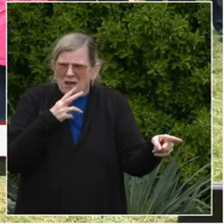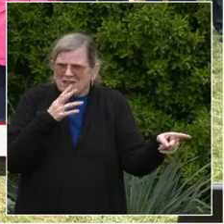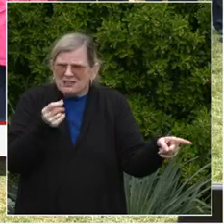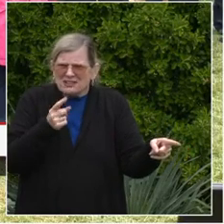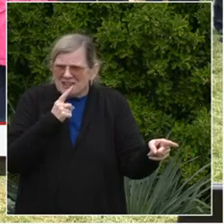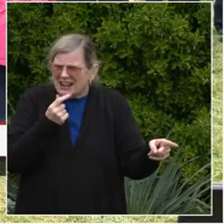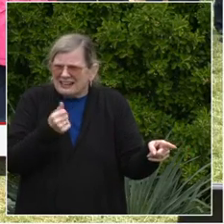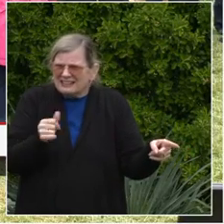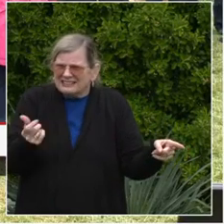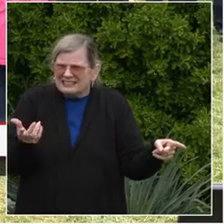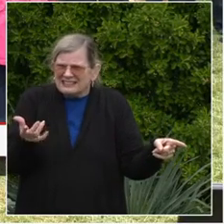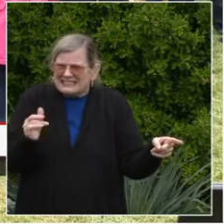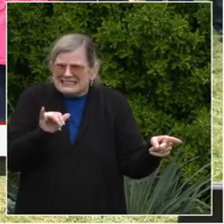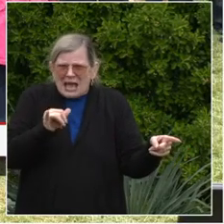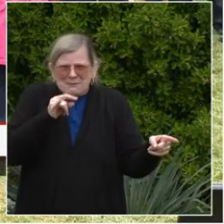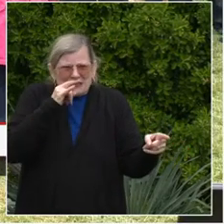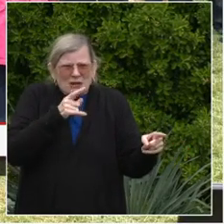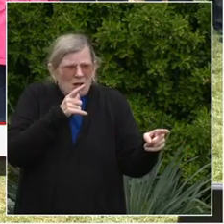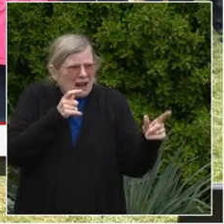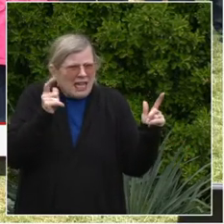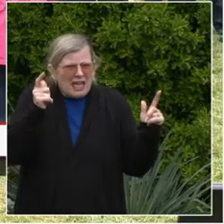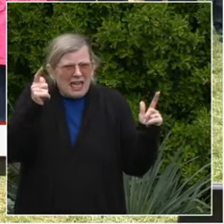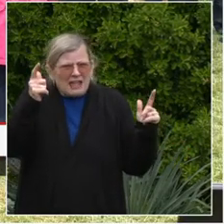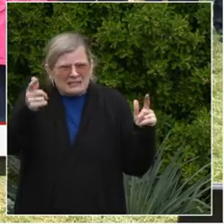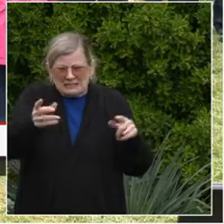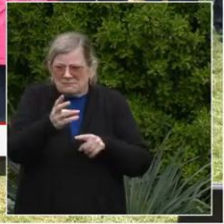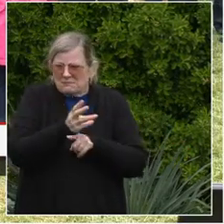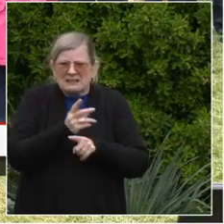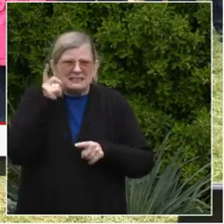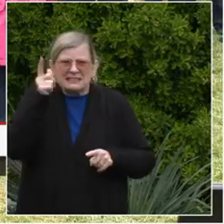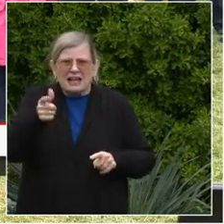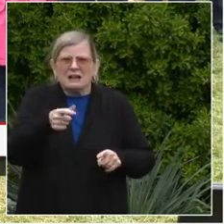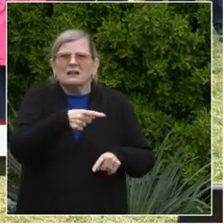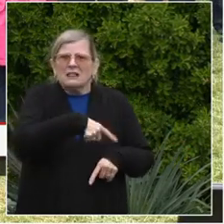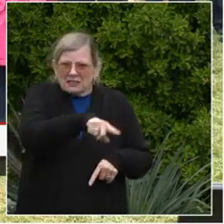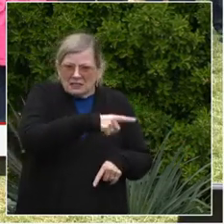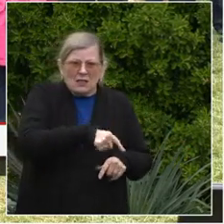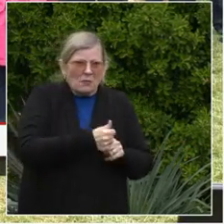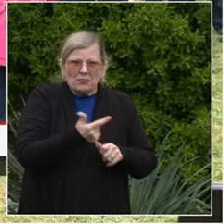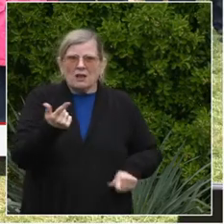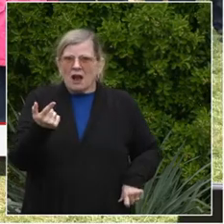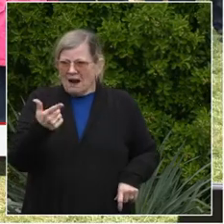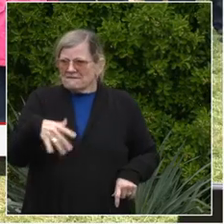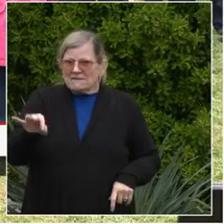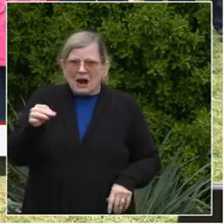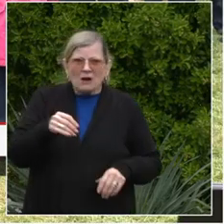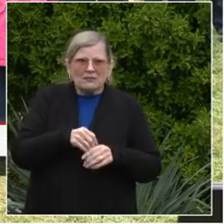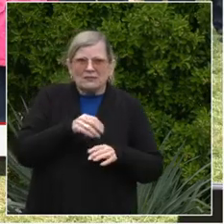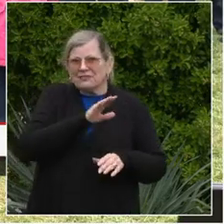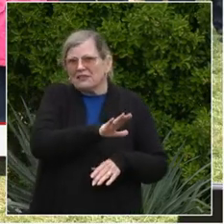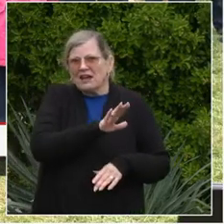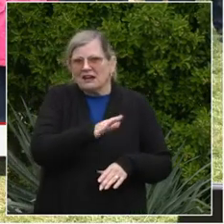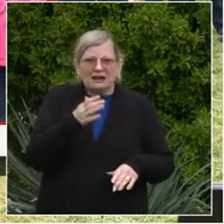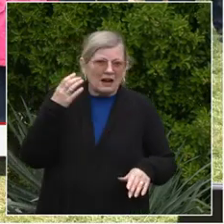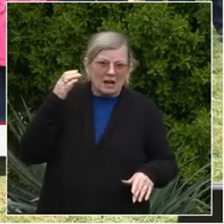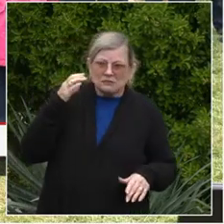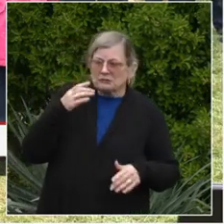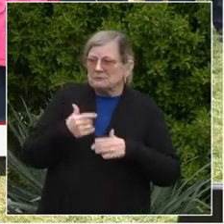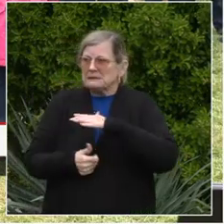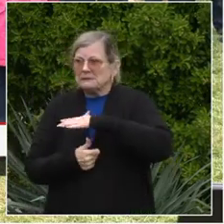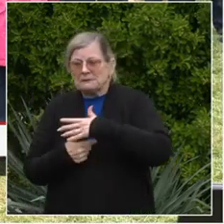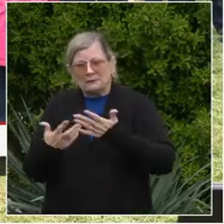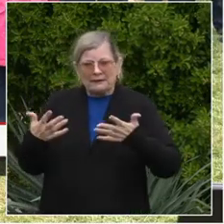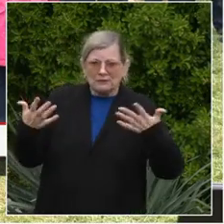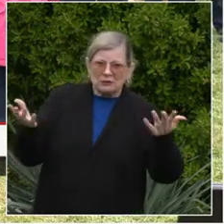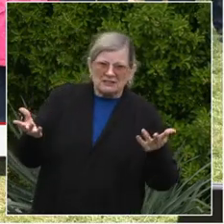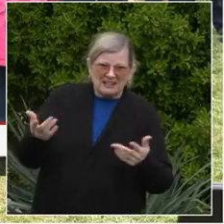who are then going to come around 6 months later with a gun they found in their, cousin's, basement or something. And then since